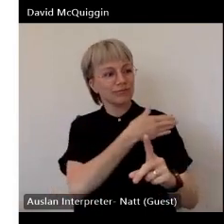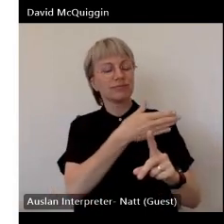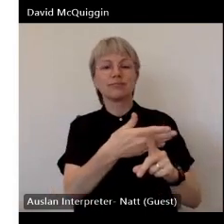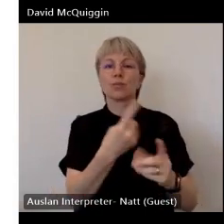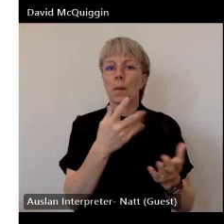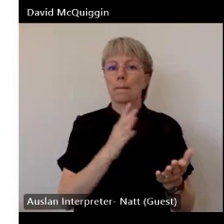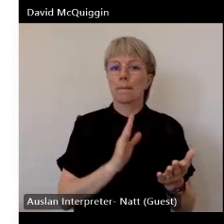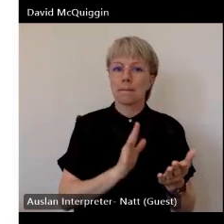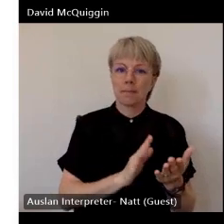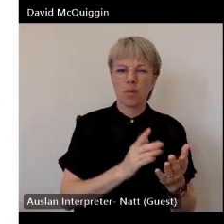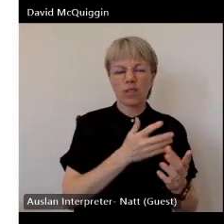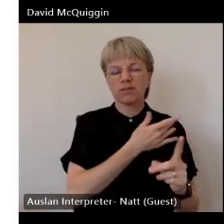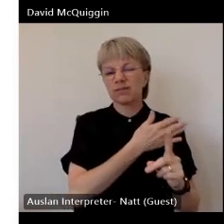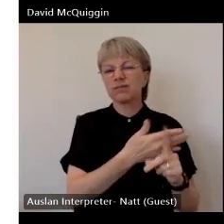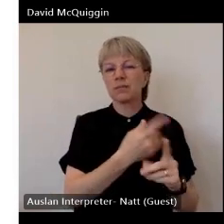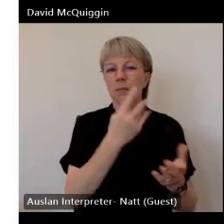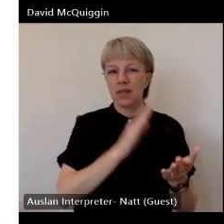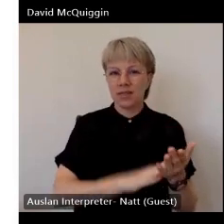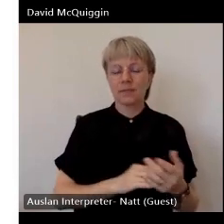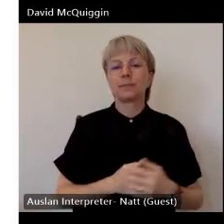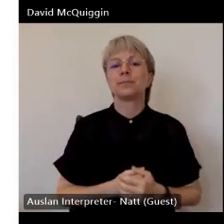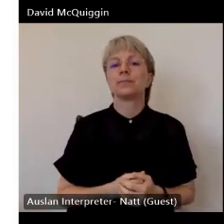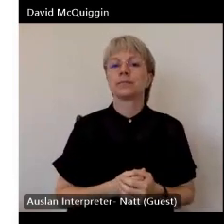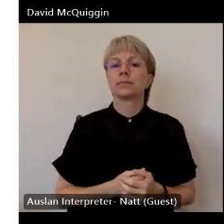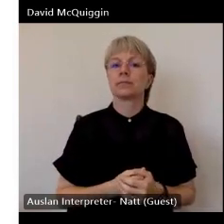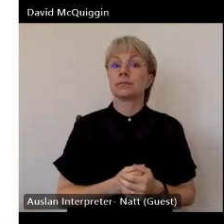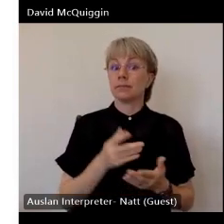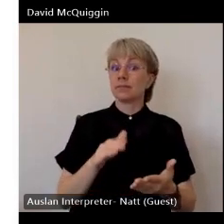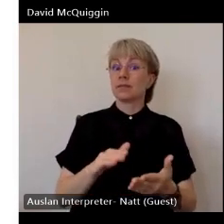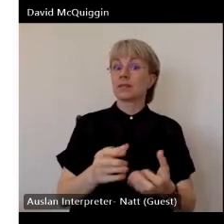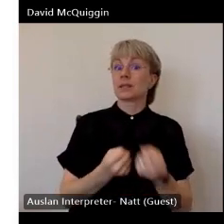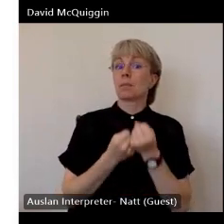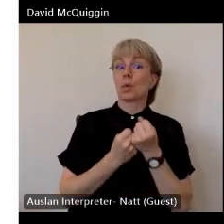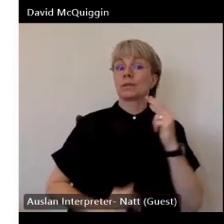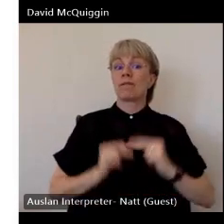months this year to support the development of these resources.